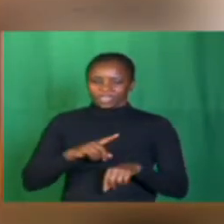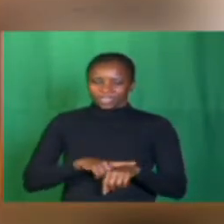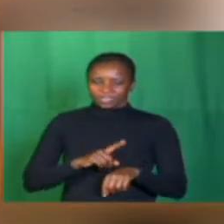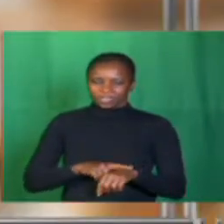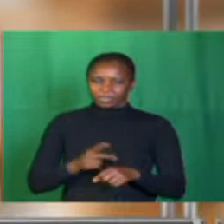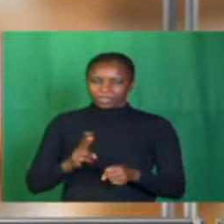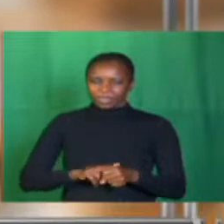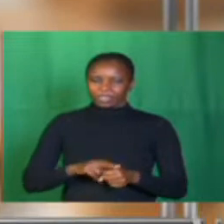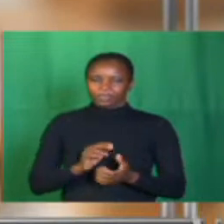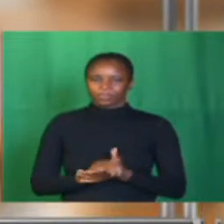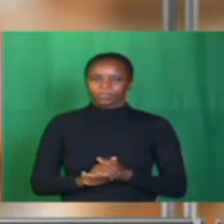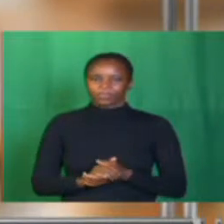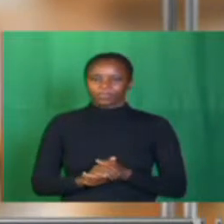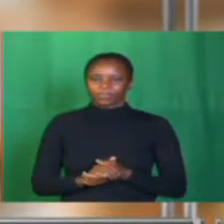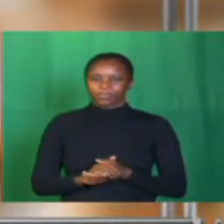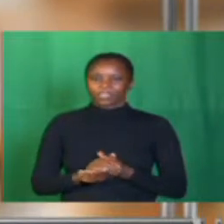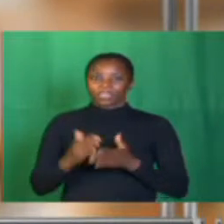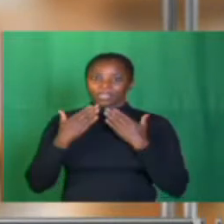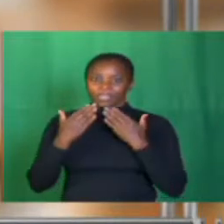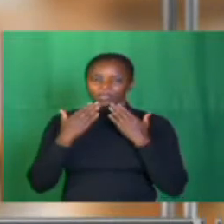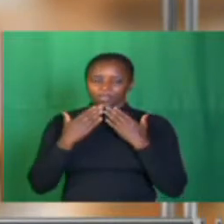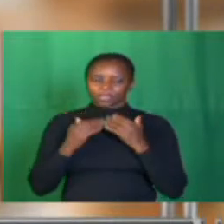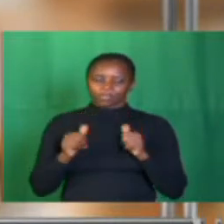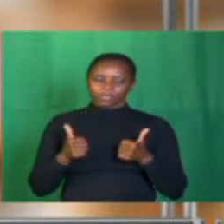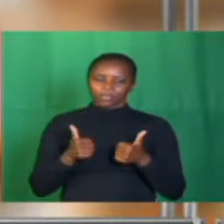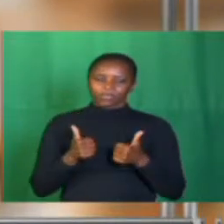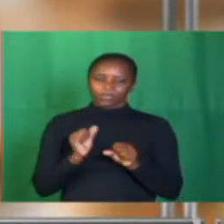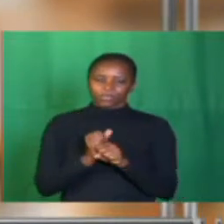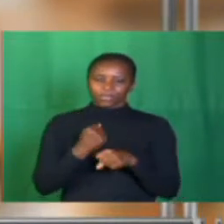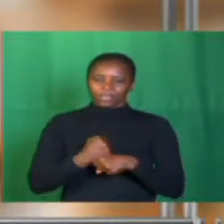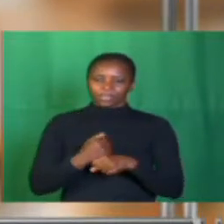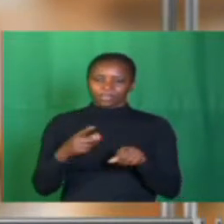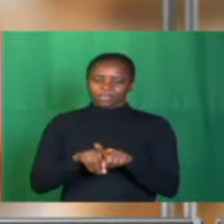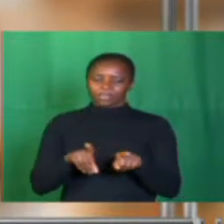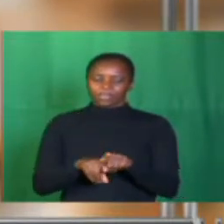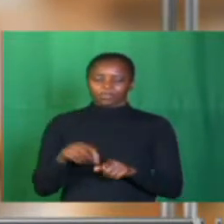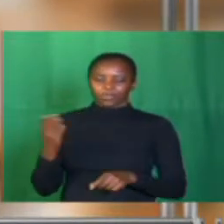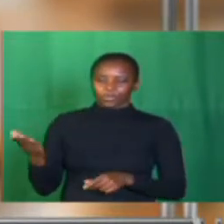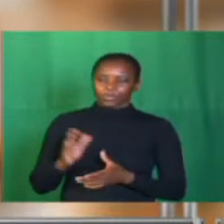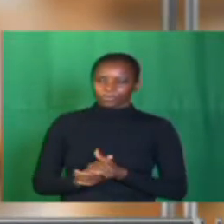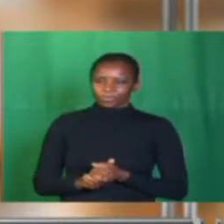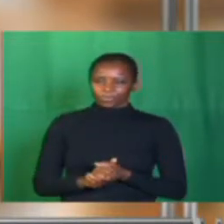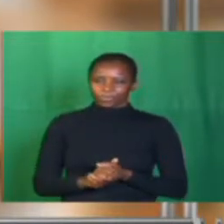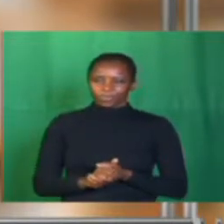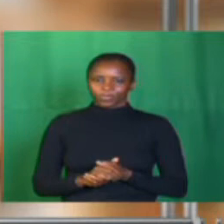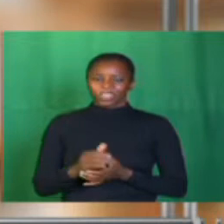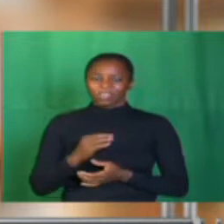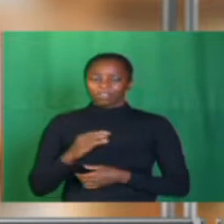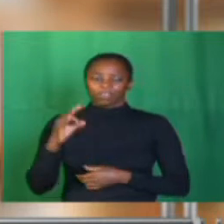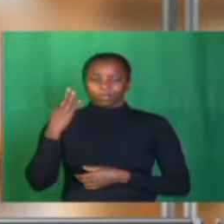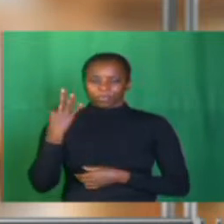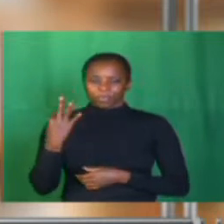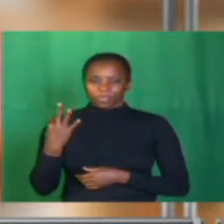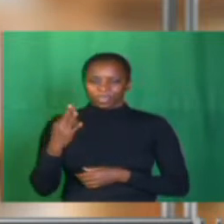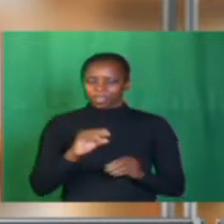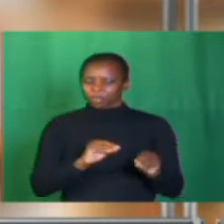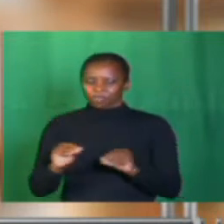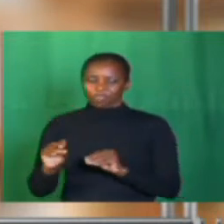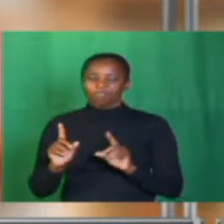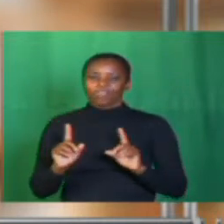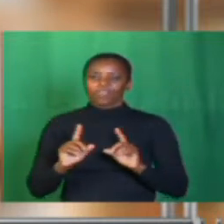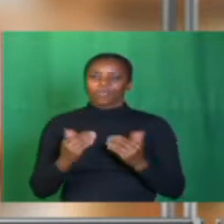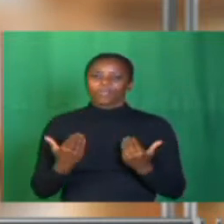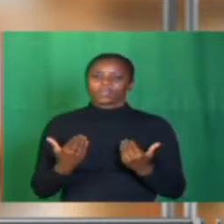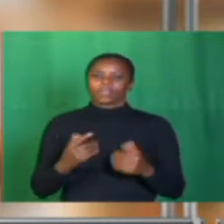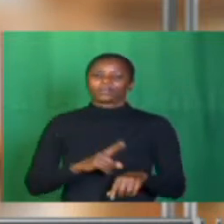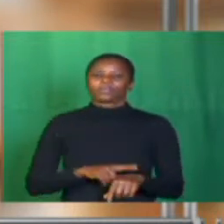Definitely. Thank you very much. Have a lovely day, by the way. Thank you. Same to you. Thank you. Form 3s, please do not go anywhere. Up